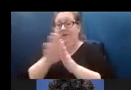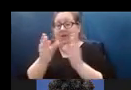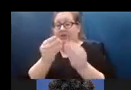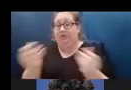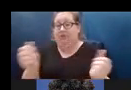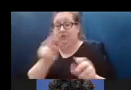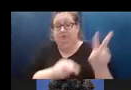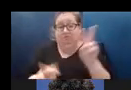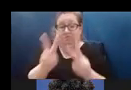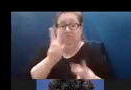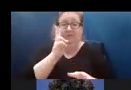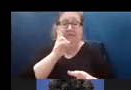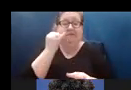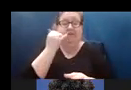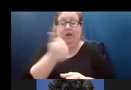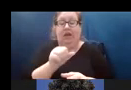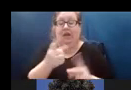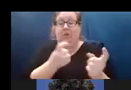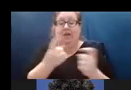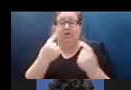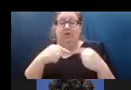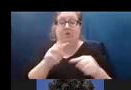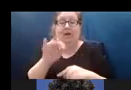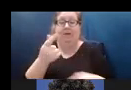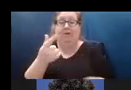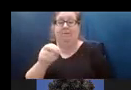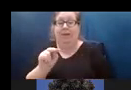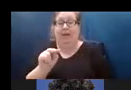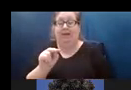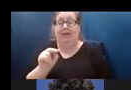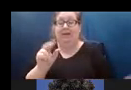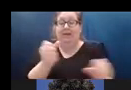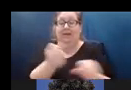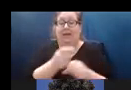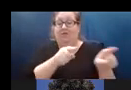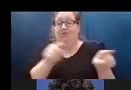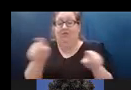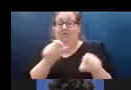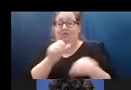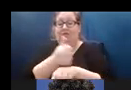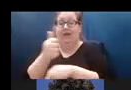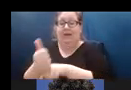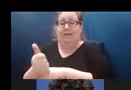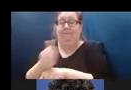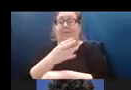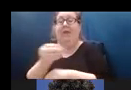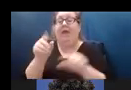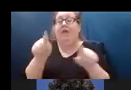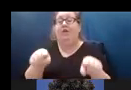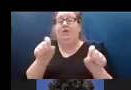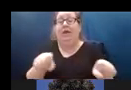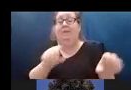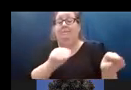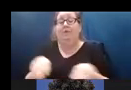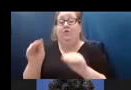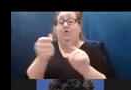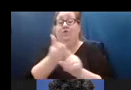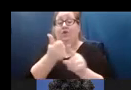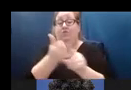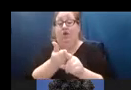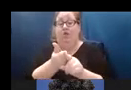any questions while Megan gets those breakouts set up. And you can move on your